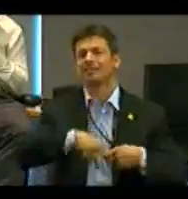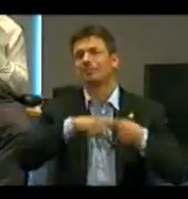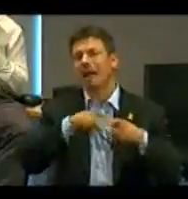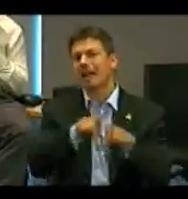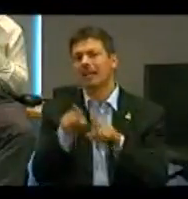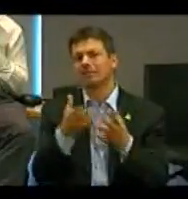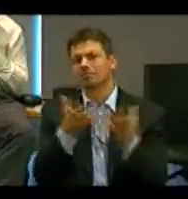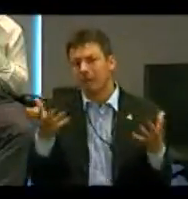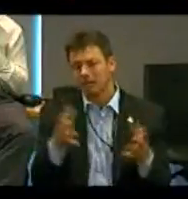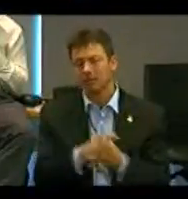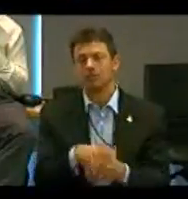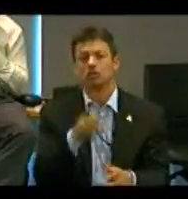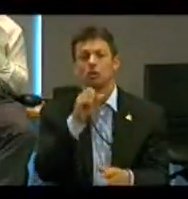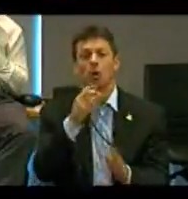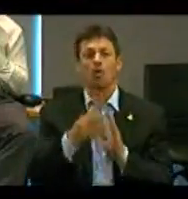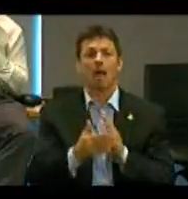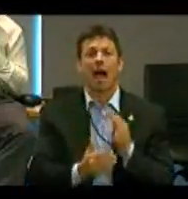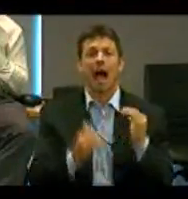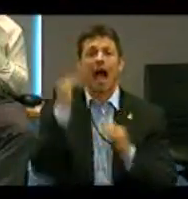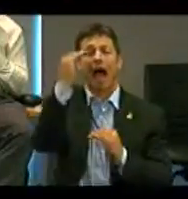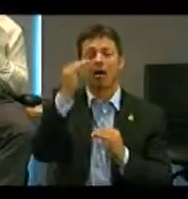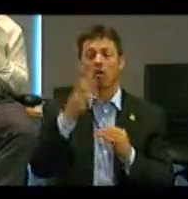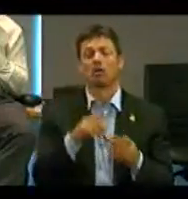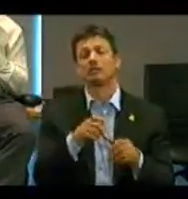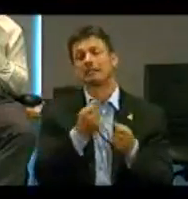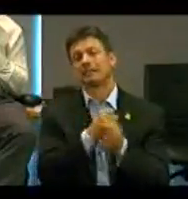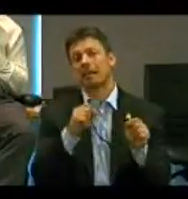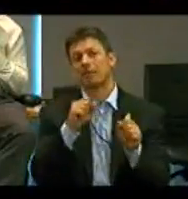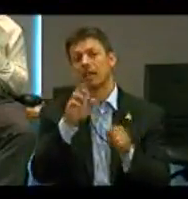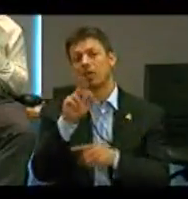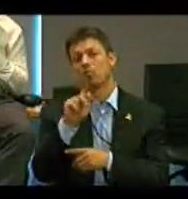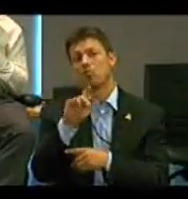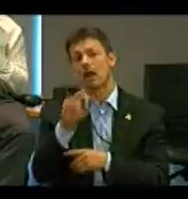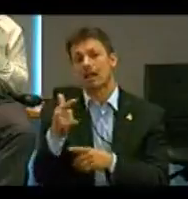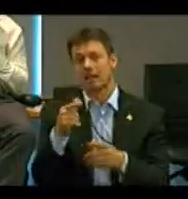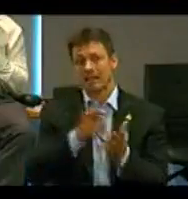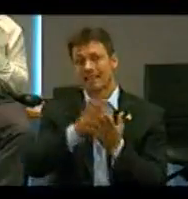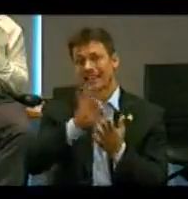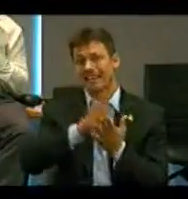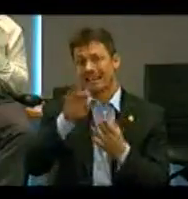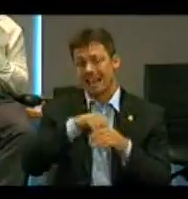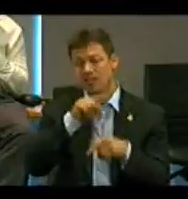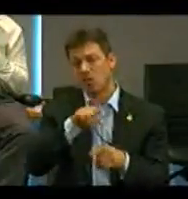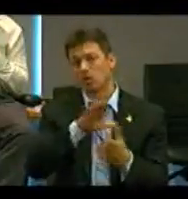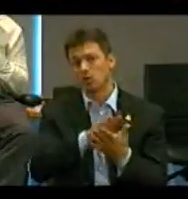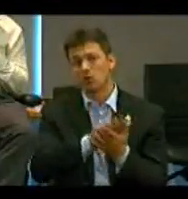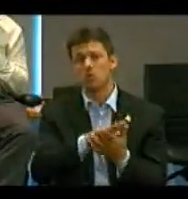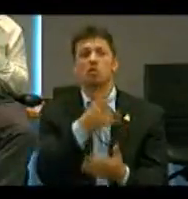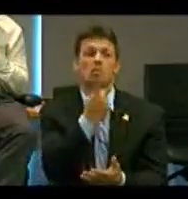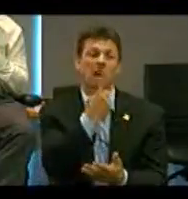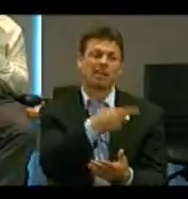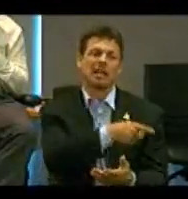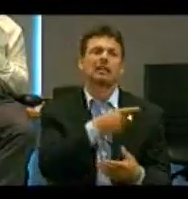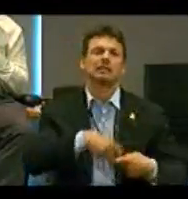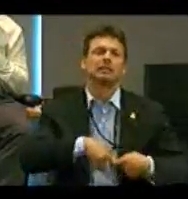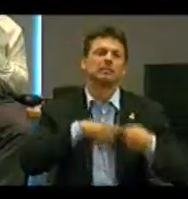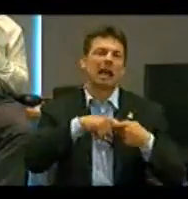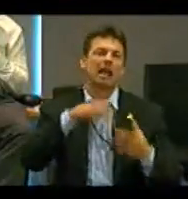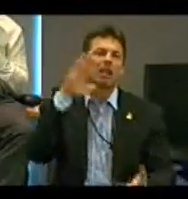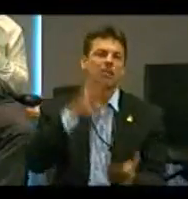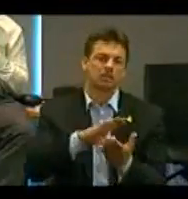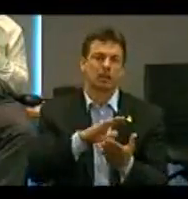higher safety ratings in those types of schools were ones that suspended fewer students. I'd also point out